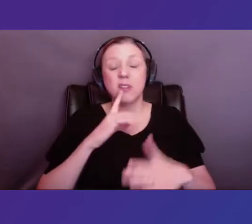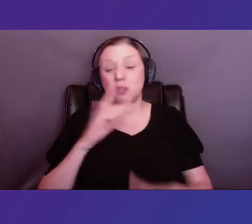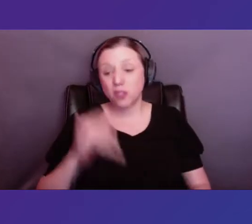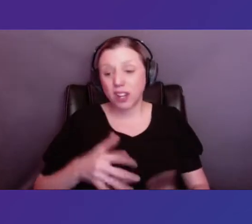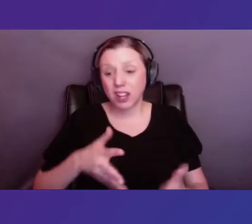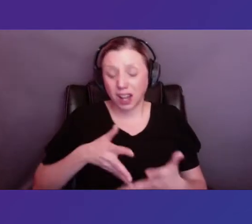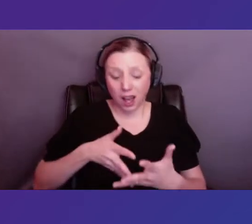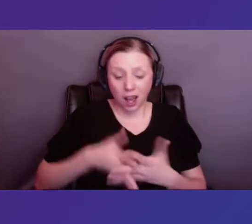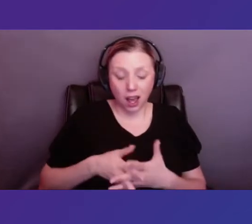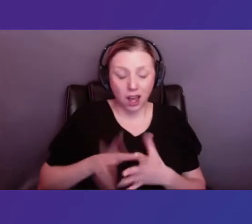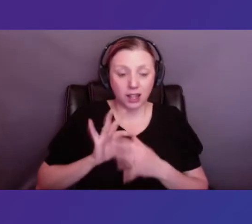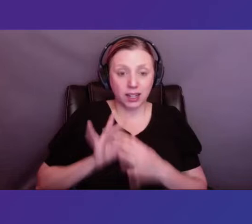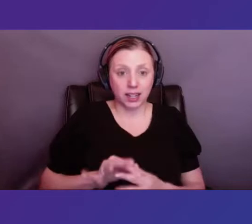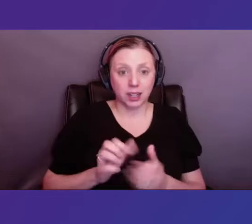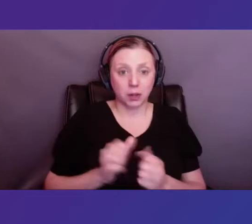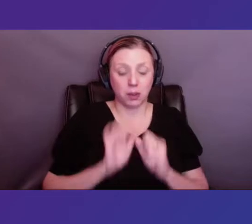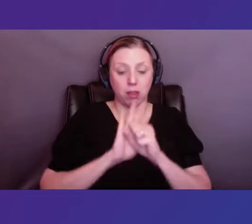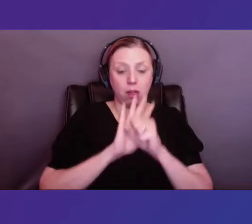other forms of oppression.